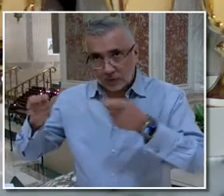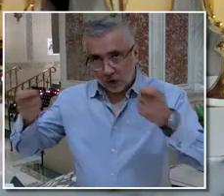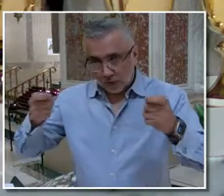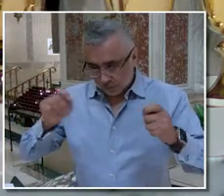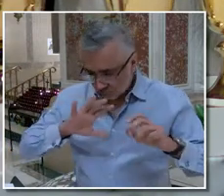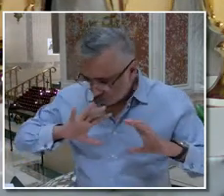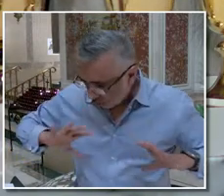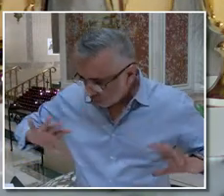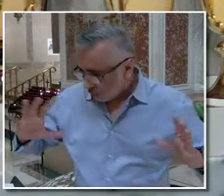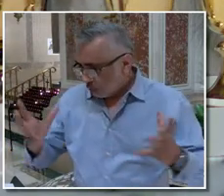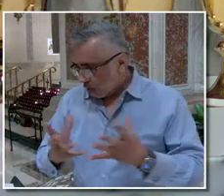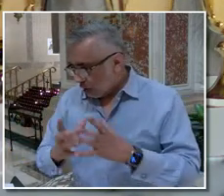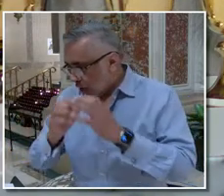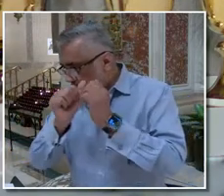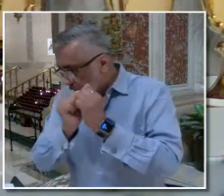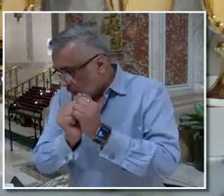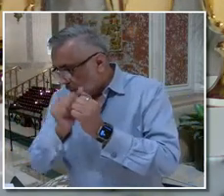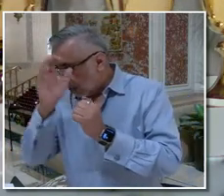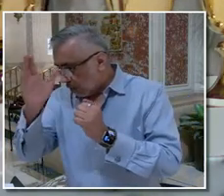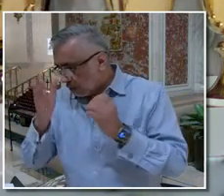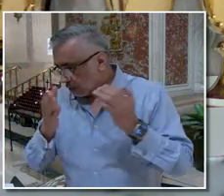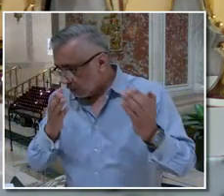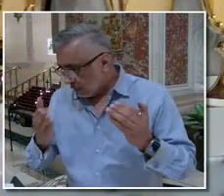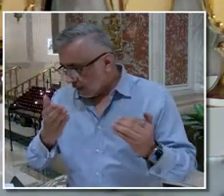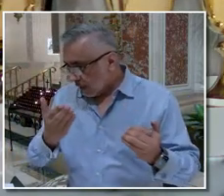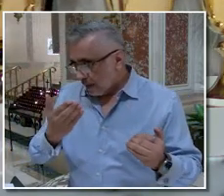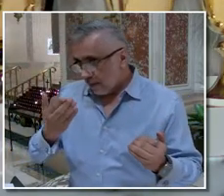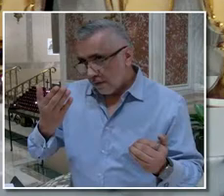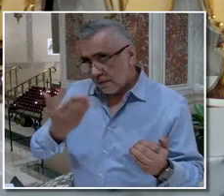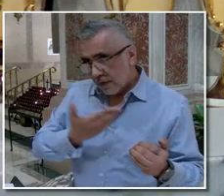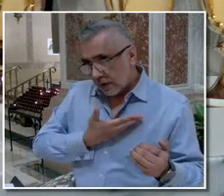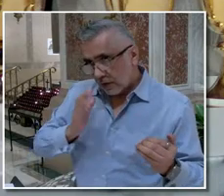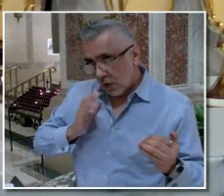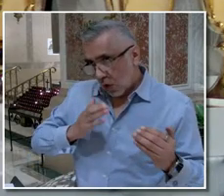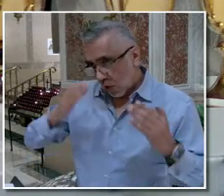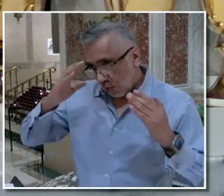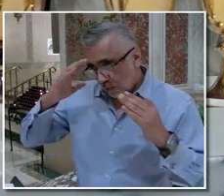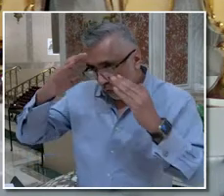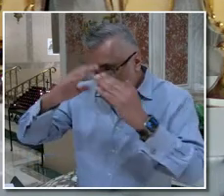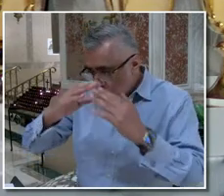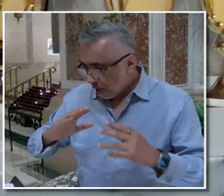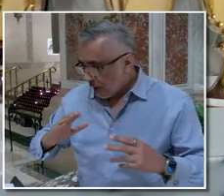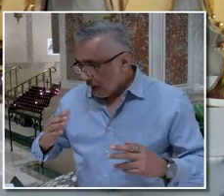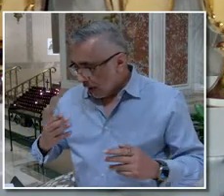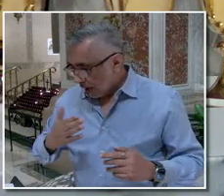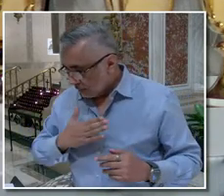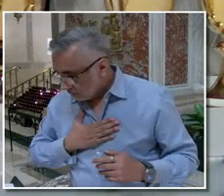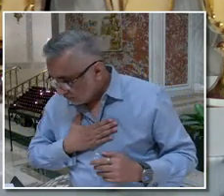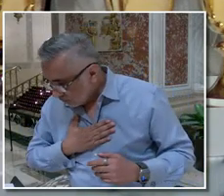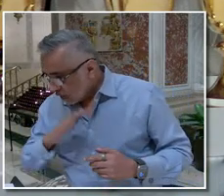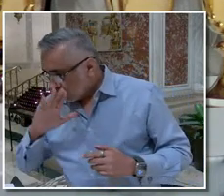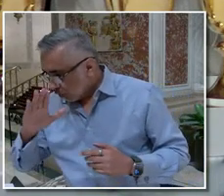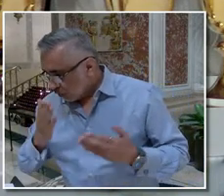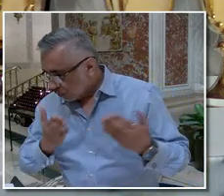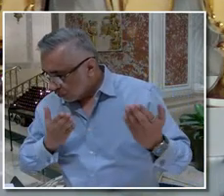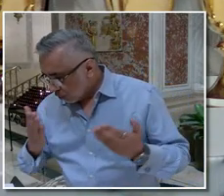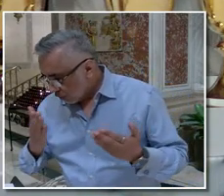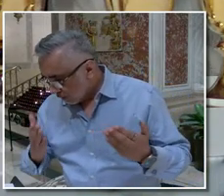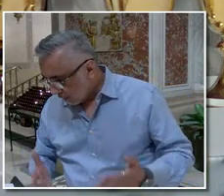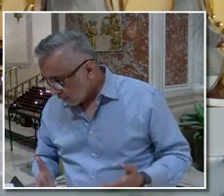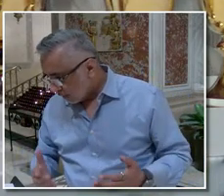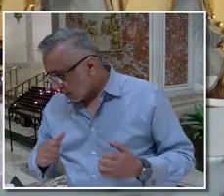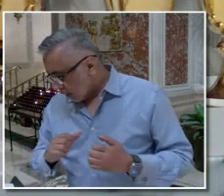world. Together with your servant, Francis, our Pope, and me, your unworthy servant,